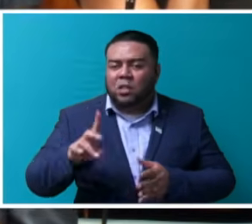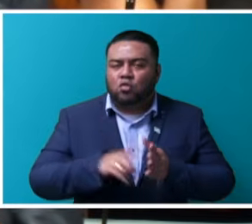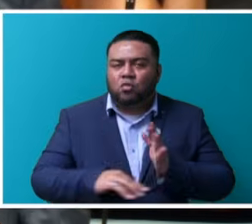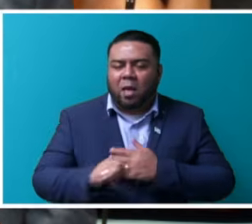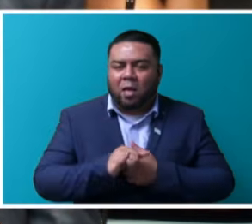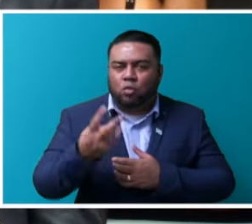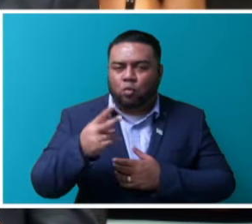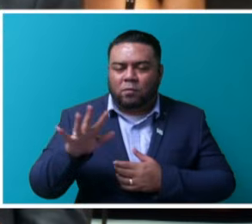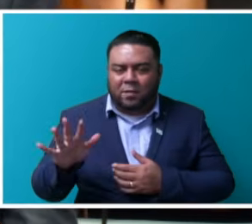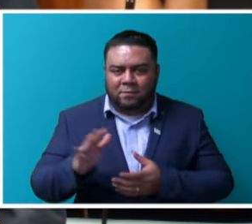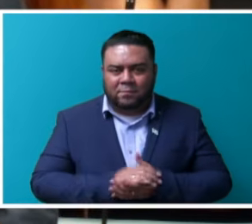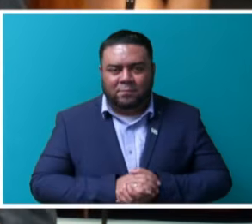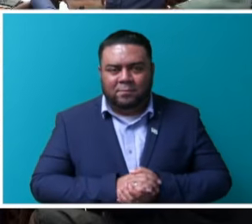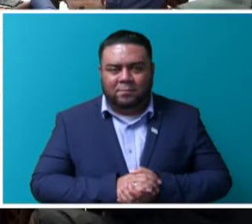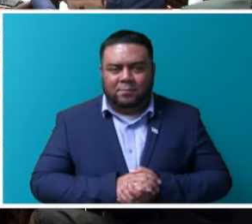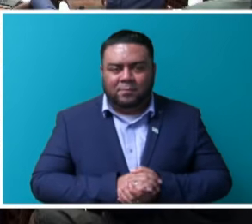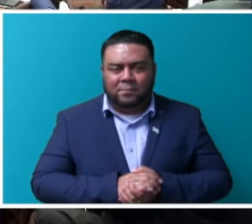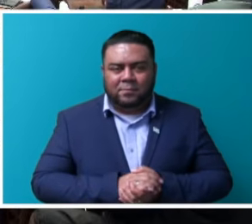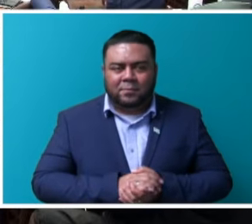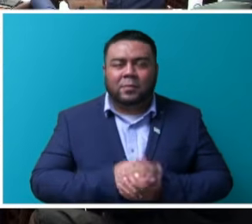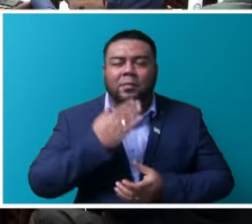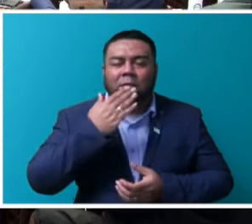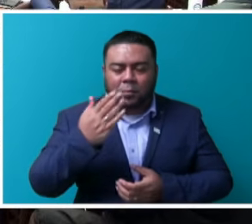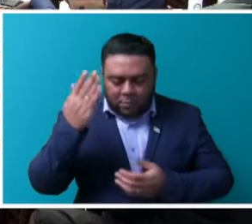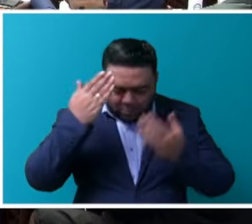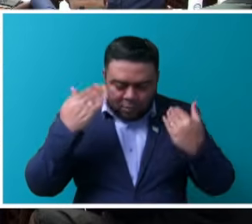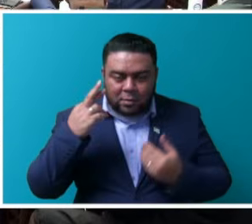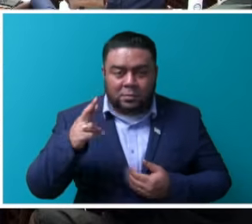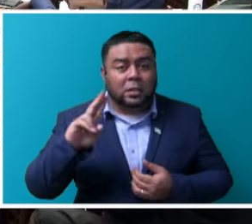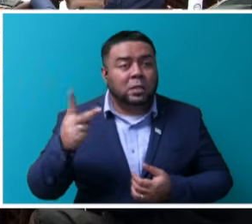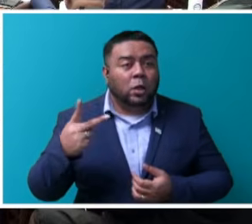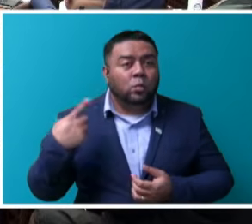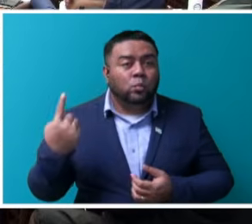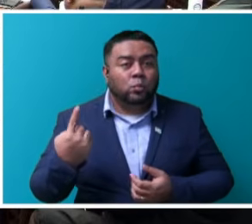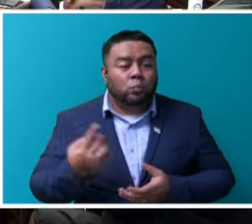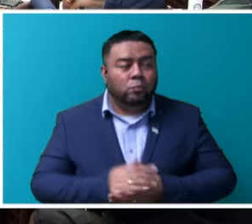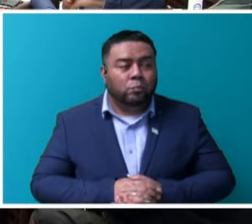2025. Thank you, Mr. Speaker. Thank you. Is there a seconder?